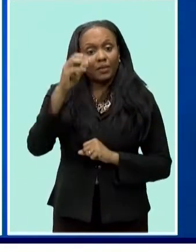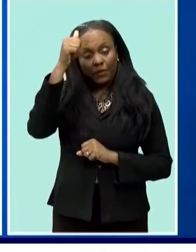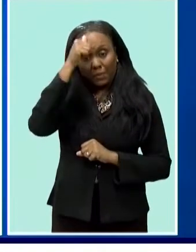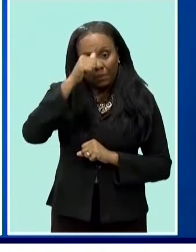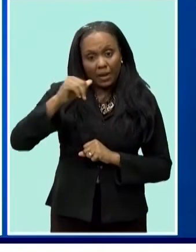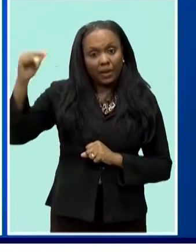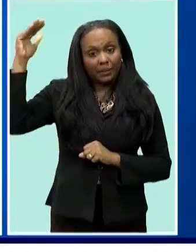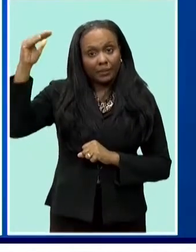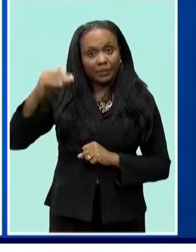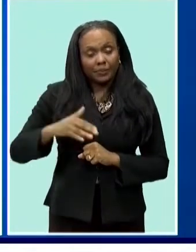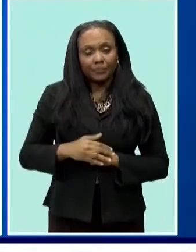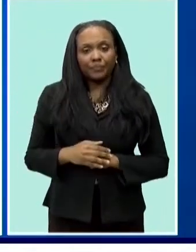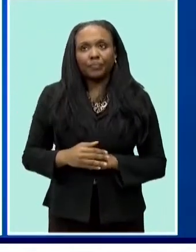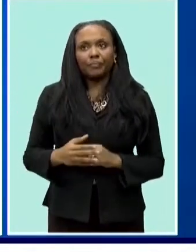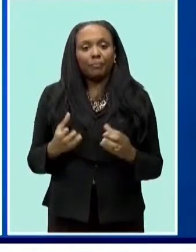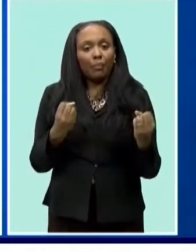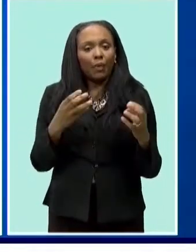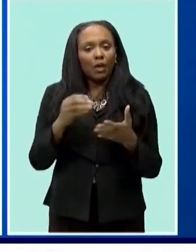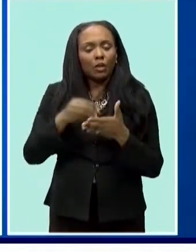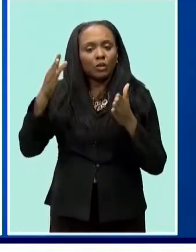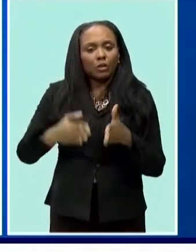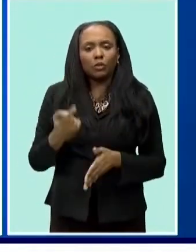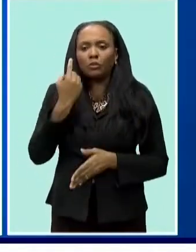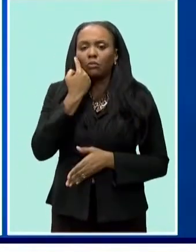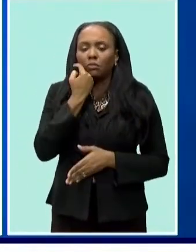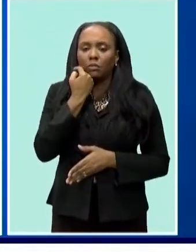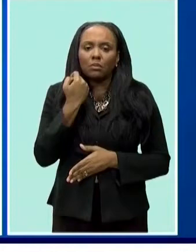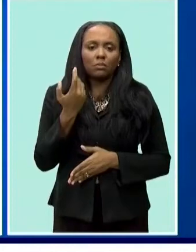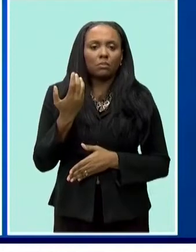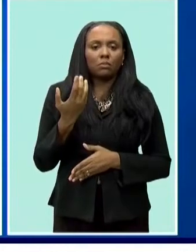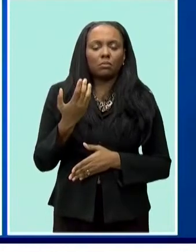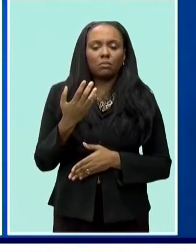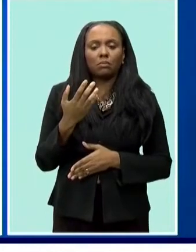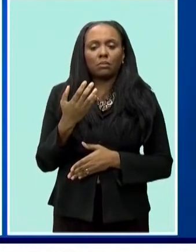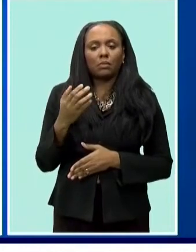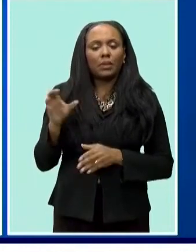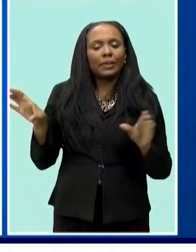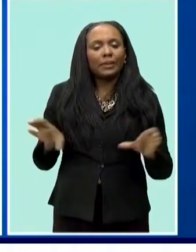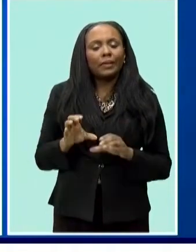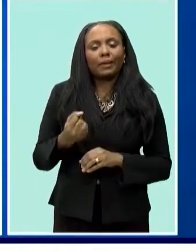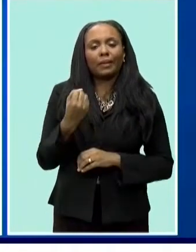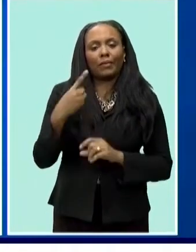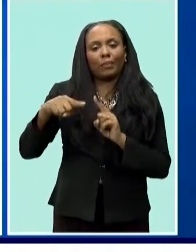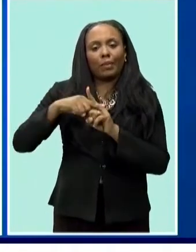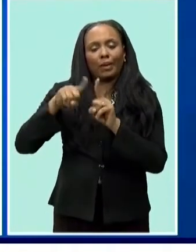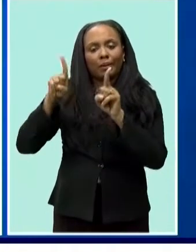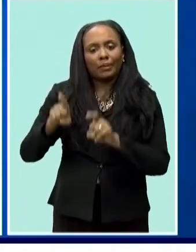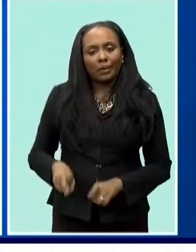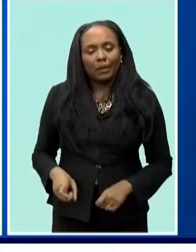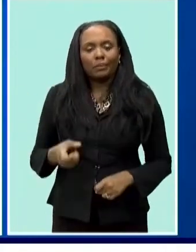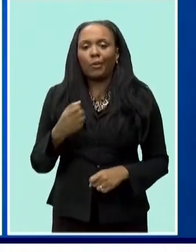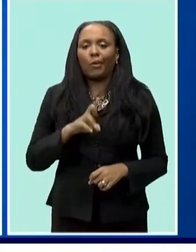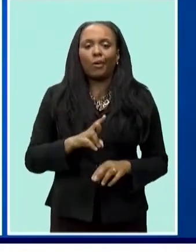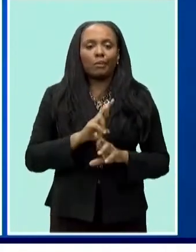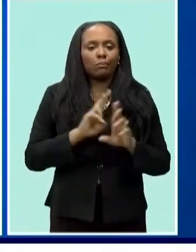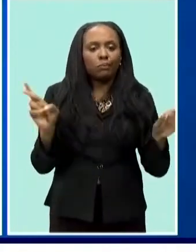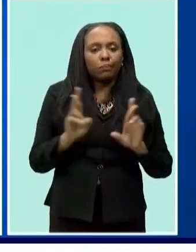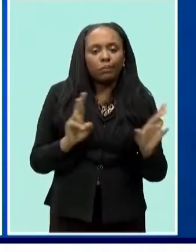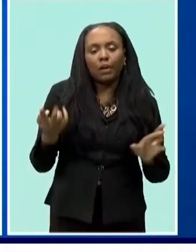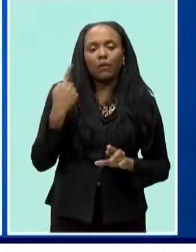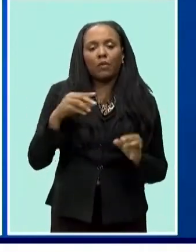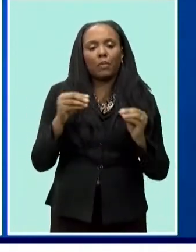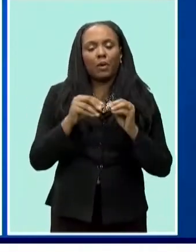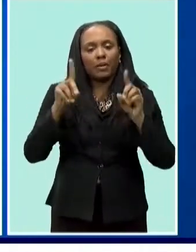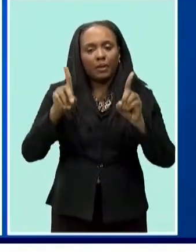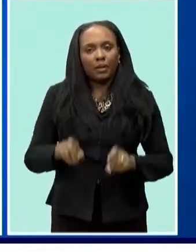society. Many of these students recently completed the common entrance or are preparing for upcoming exams. And Minister Ford's advice to